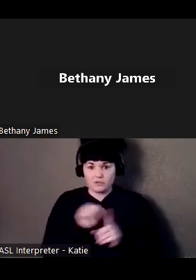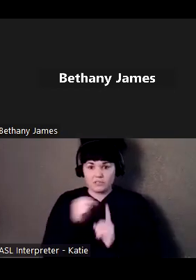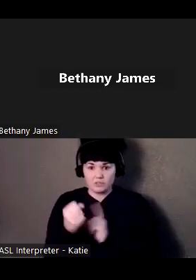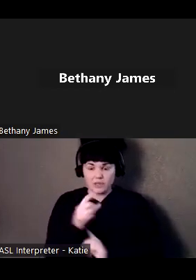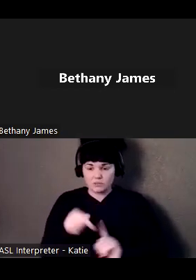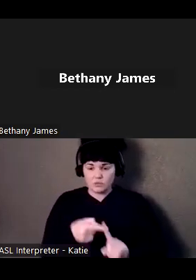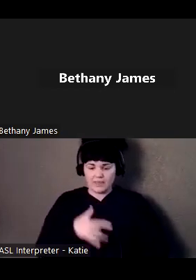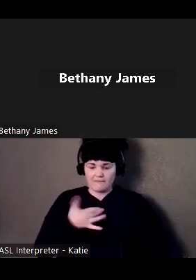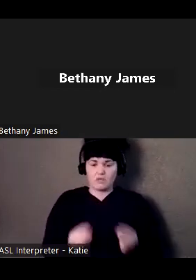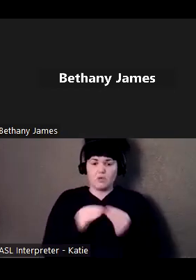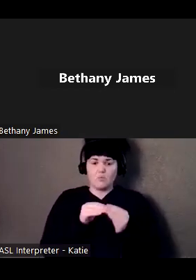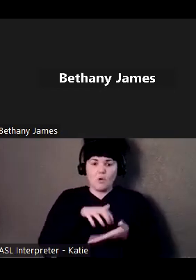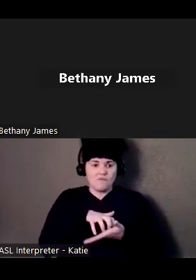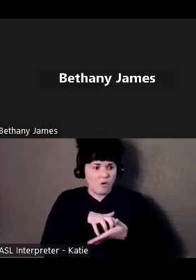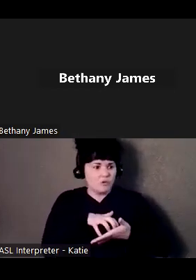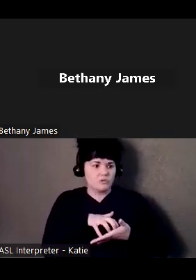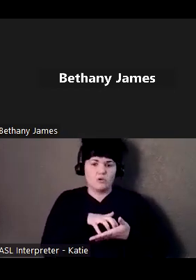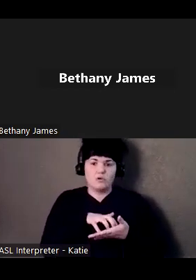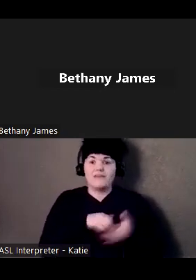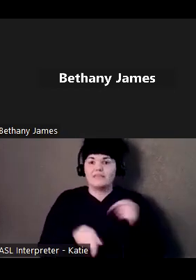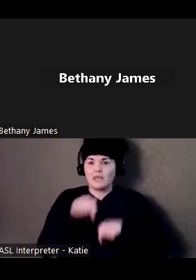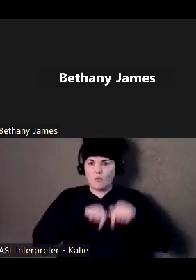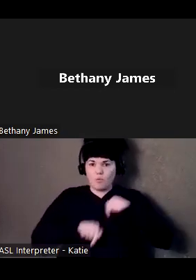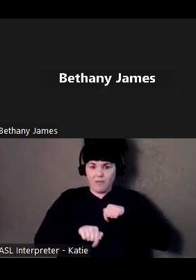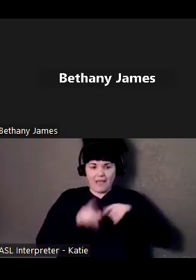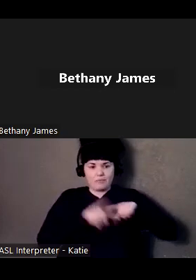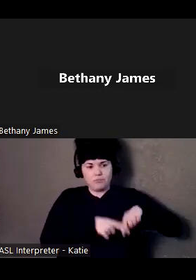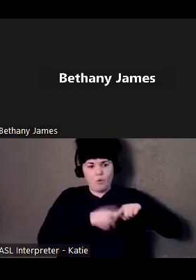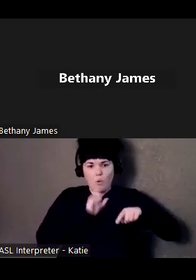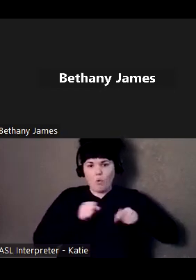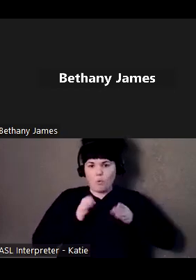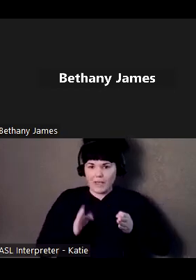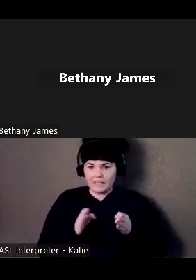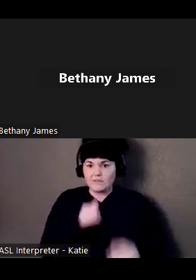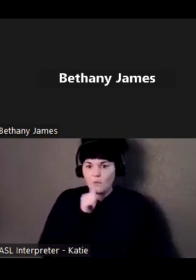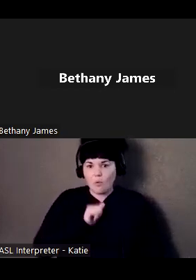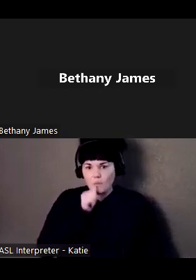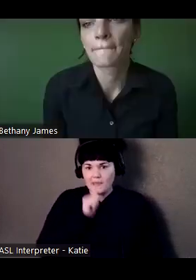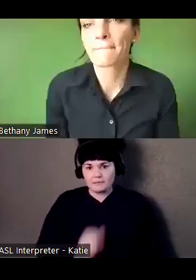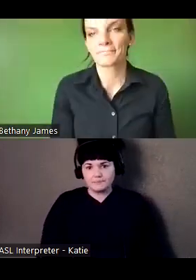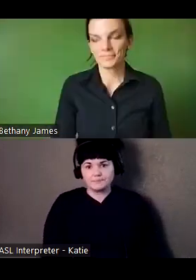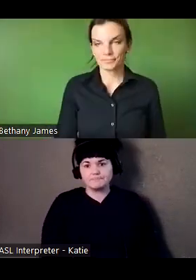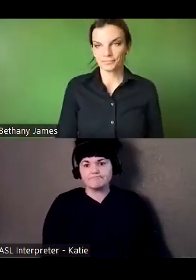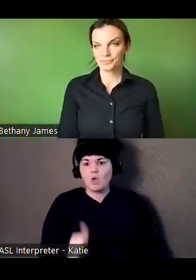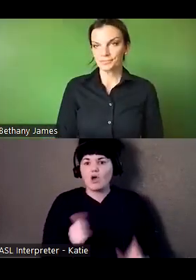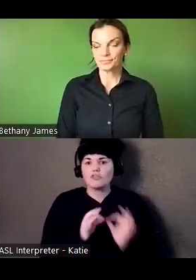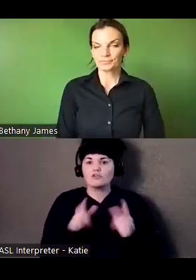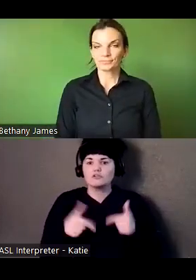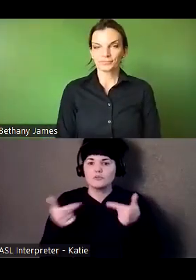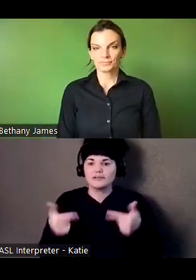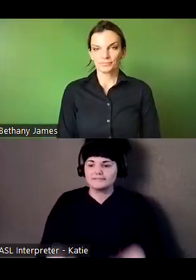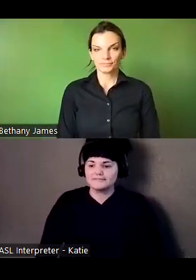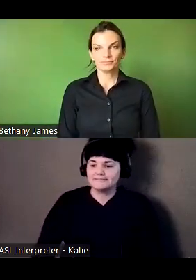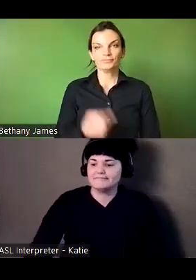to reverting to old ways of coping. There's a lot to be said for the power